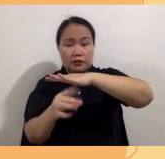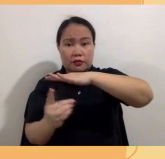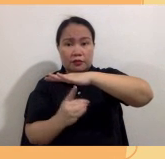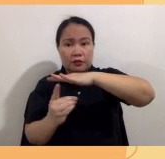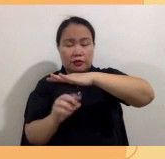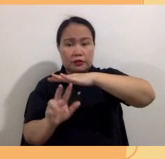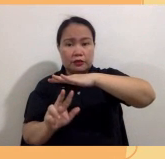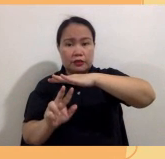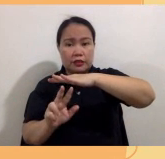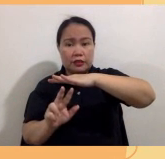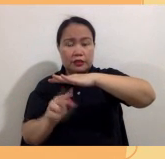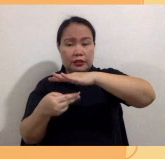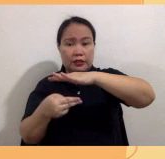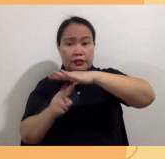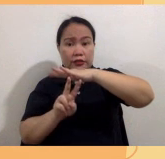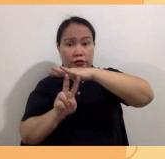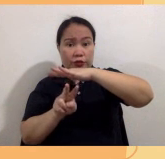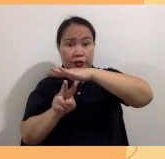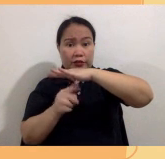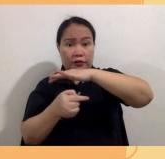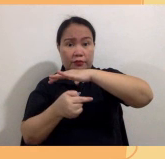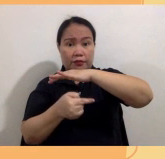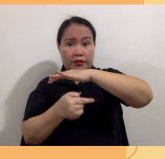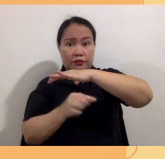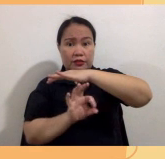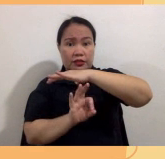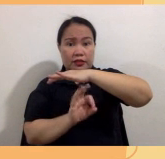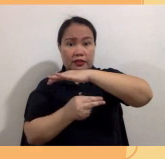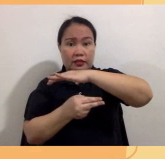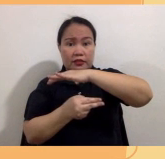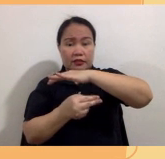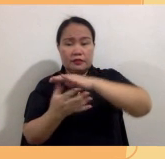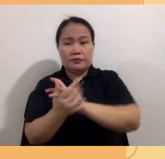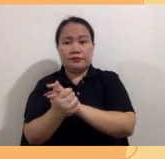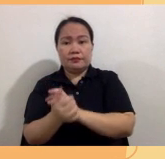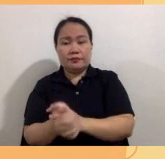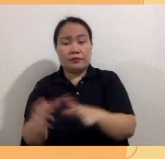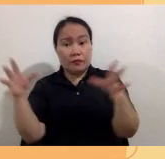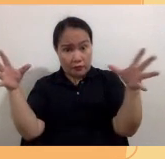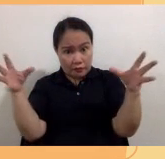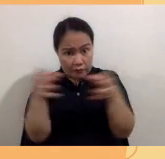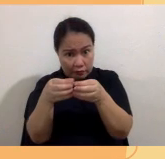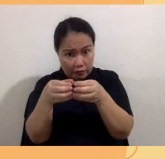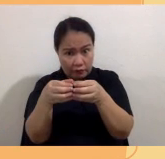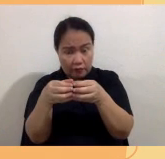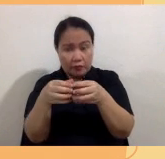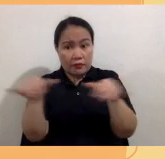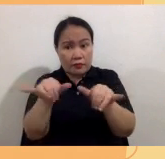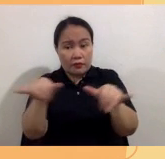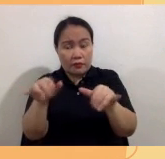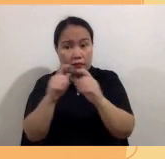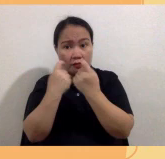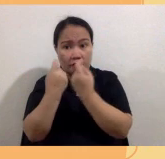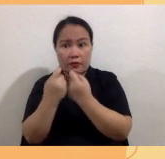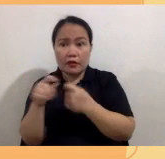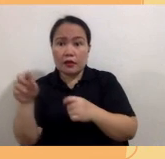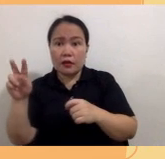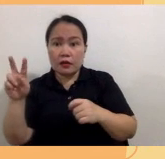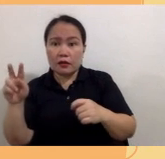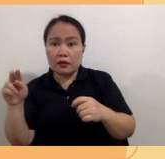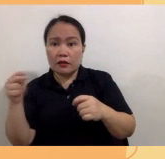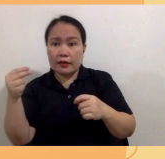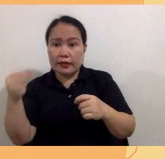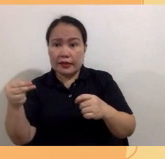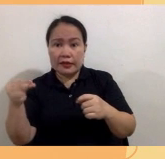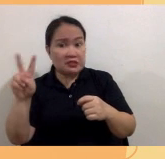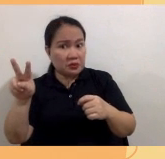minus 9h. So, we will now have combined similar terms. So, meron ba ditong pwedeng pagsamahin?